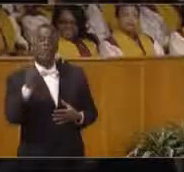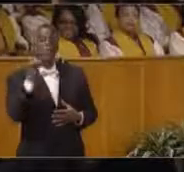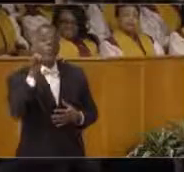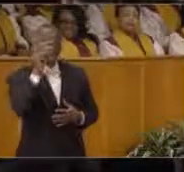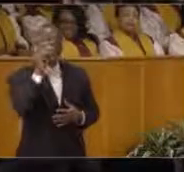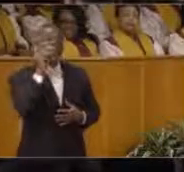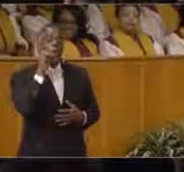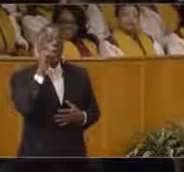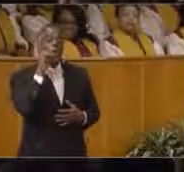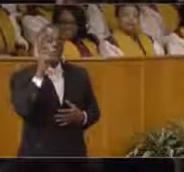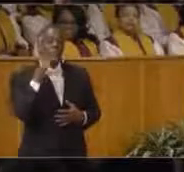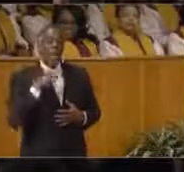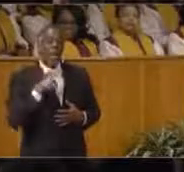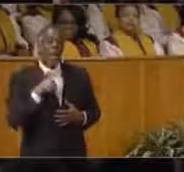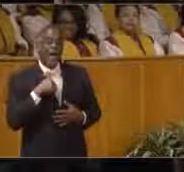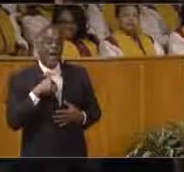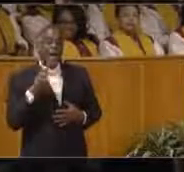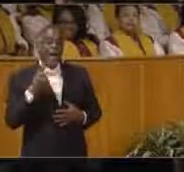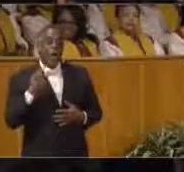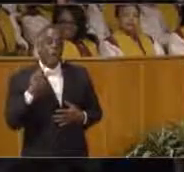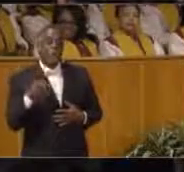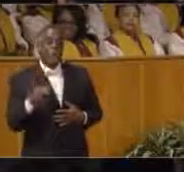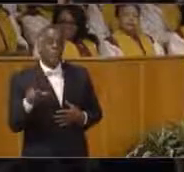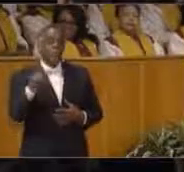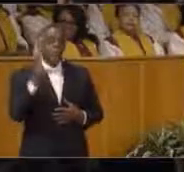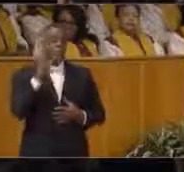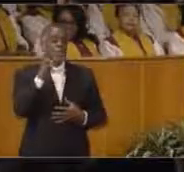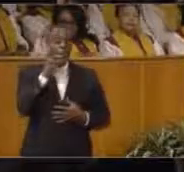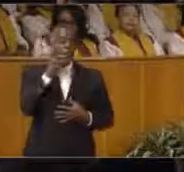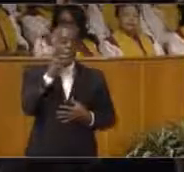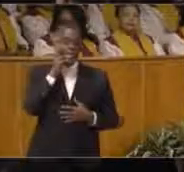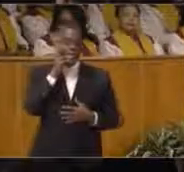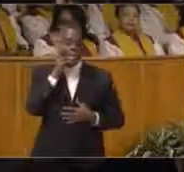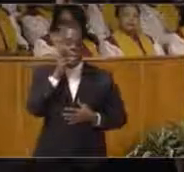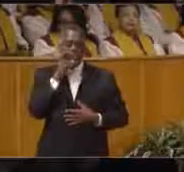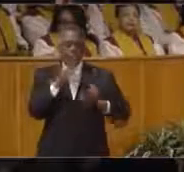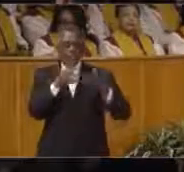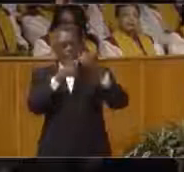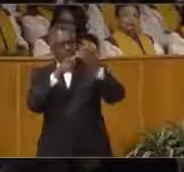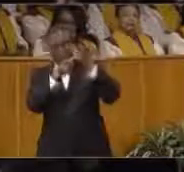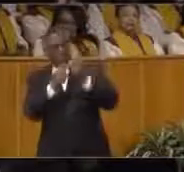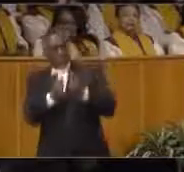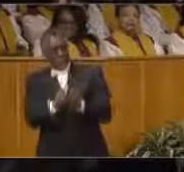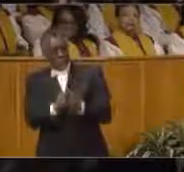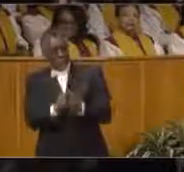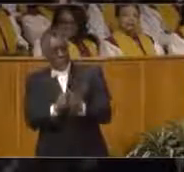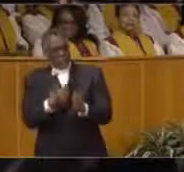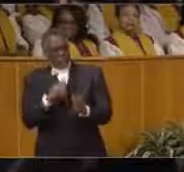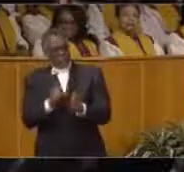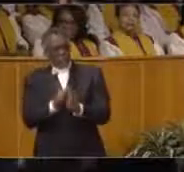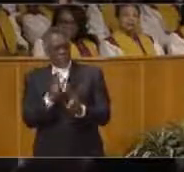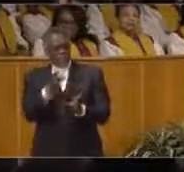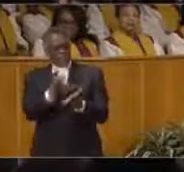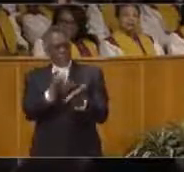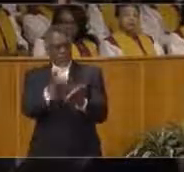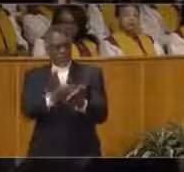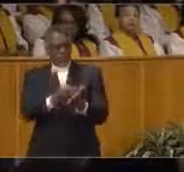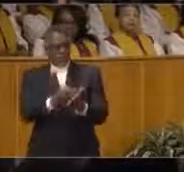I wish you would step out and trust me with your finances and watch how I will bless